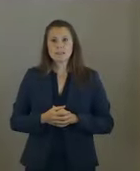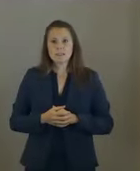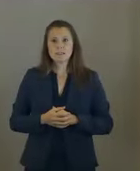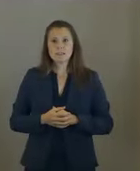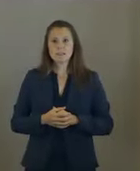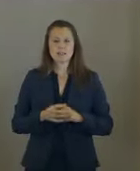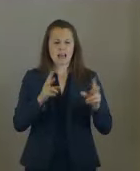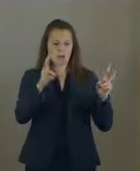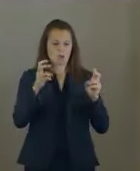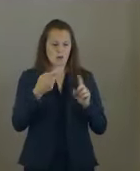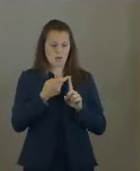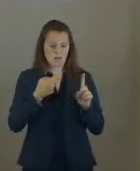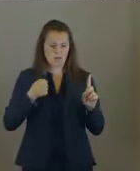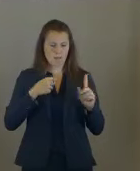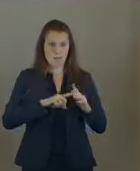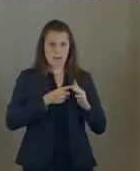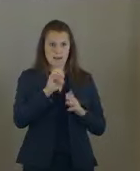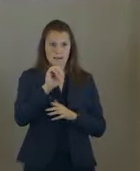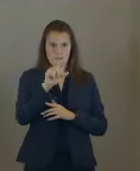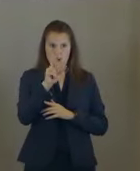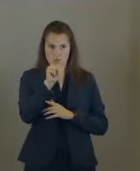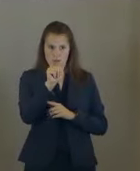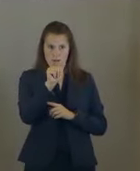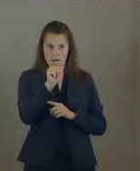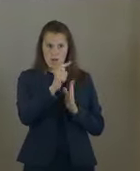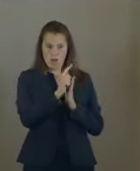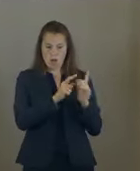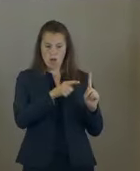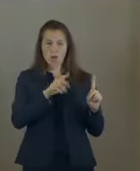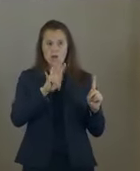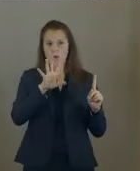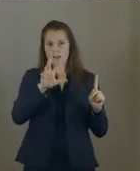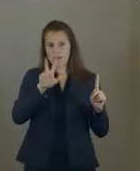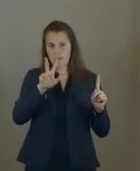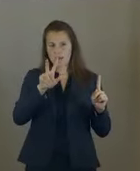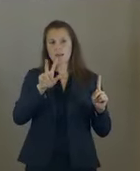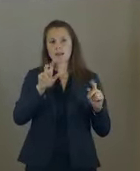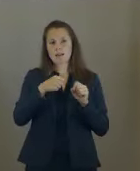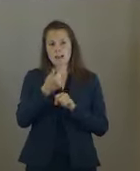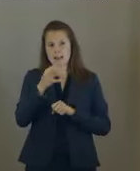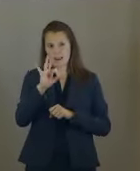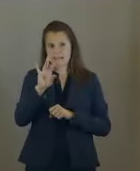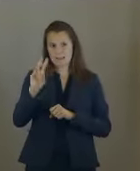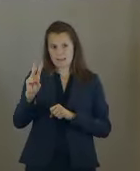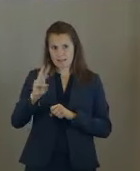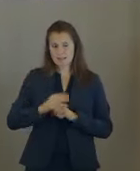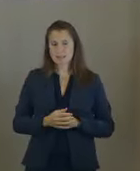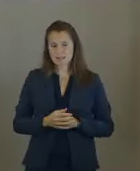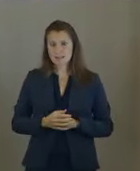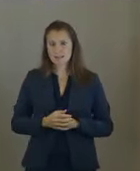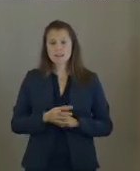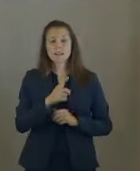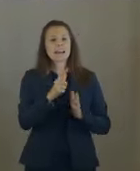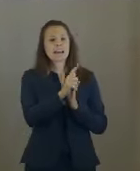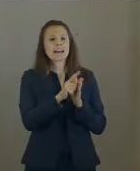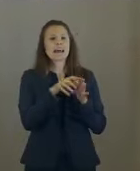I'm quoting from the very beginning of the Elliott Larson Civil Rights Act 453 of 1976. An